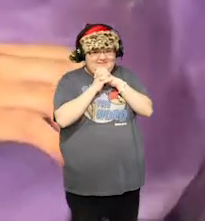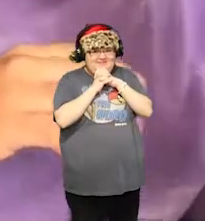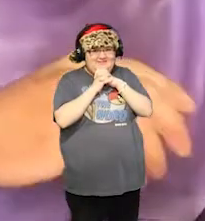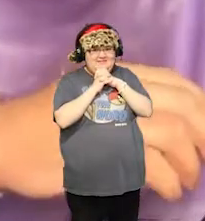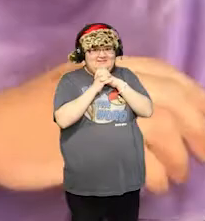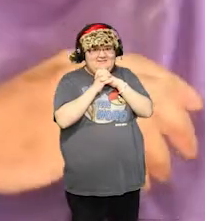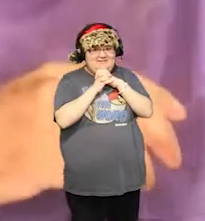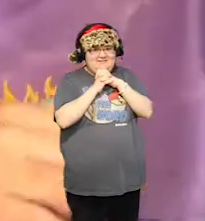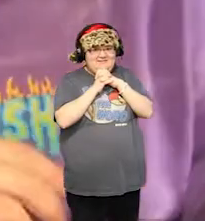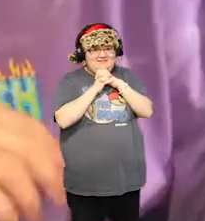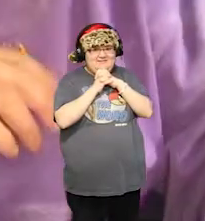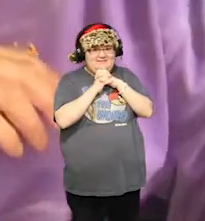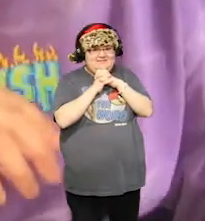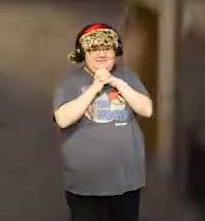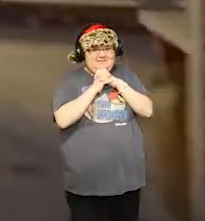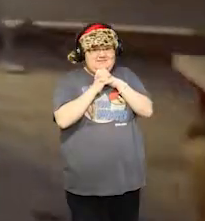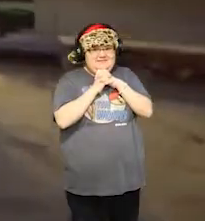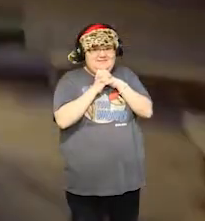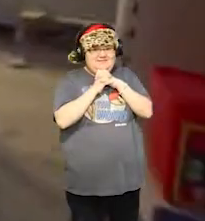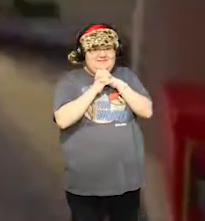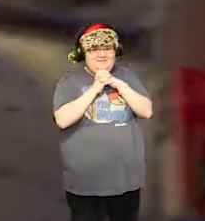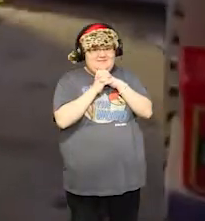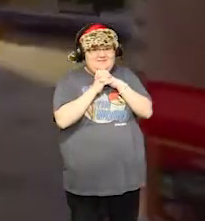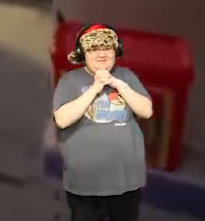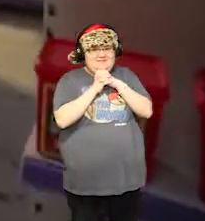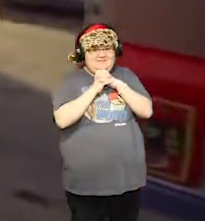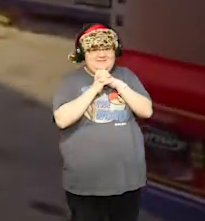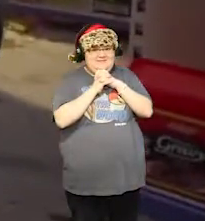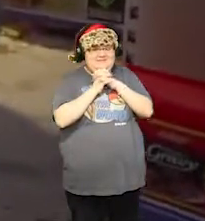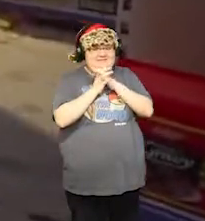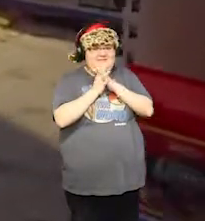Nah, you're actually flopping, you know. Which aisle, bro?